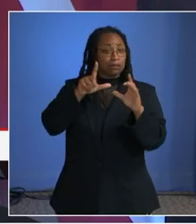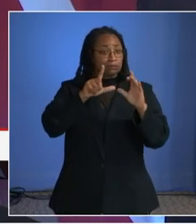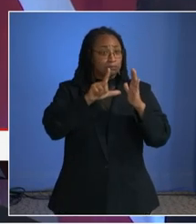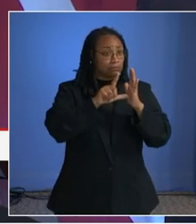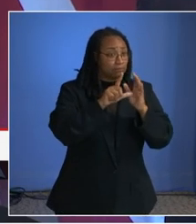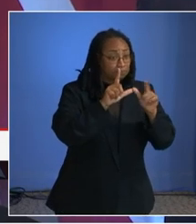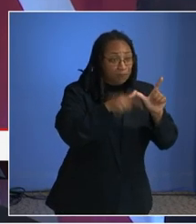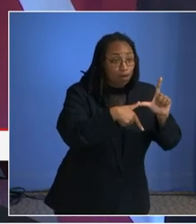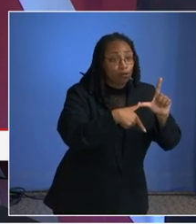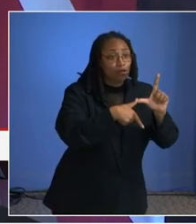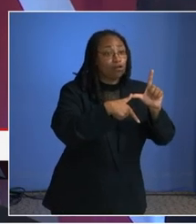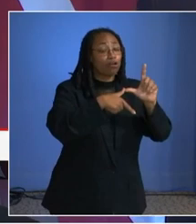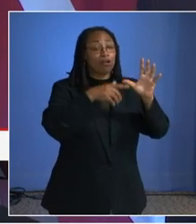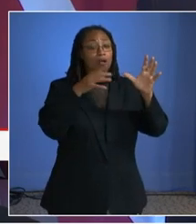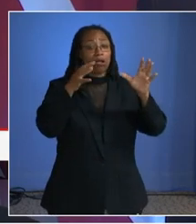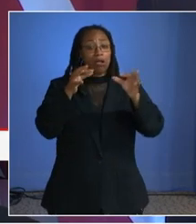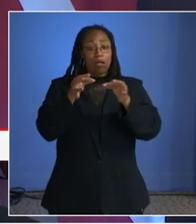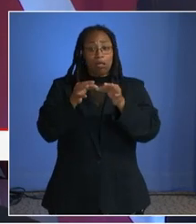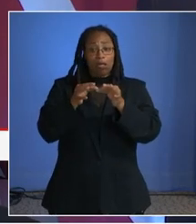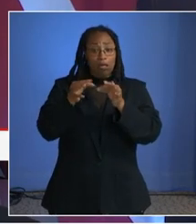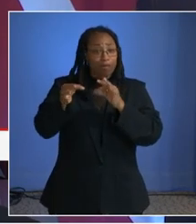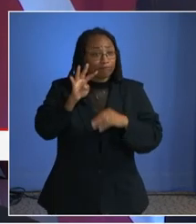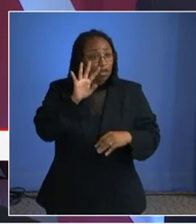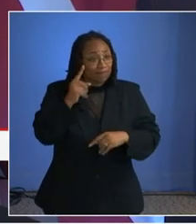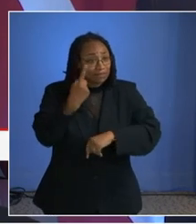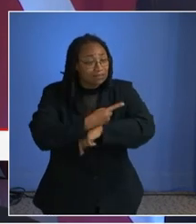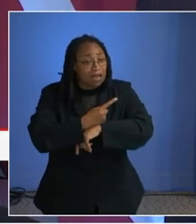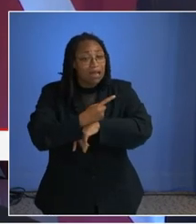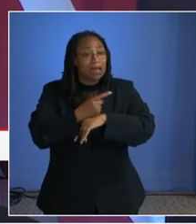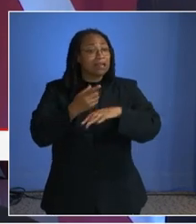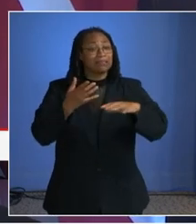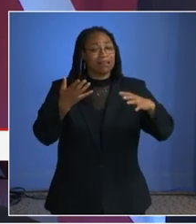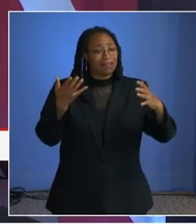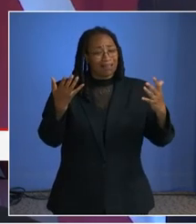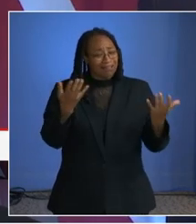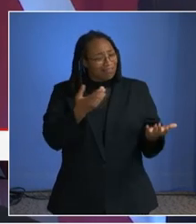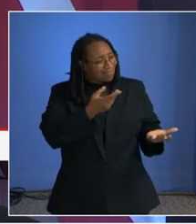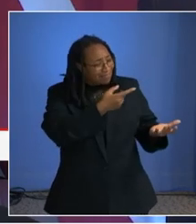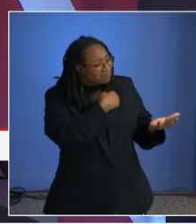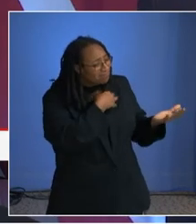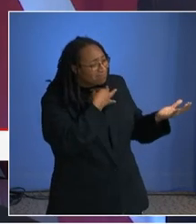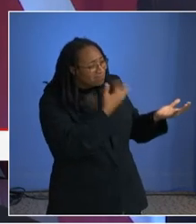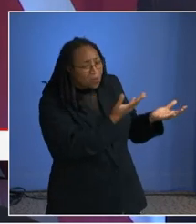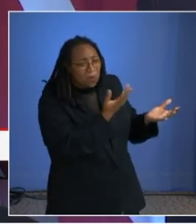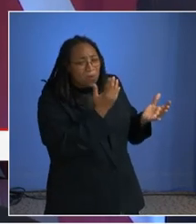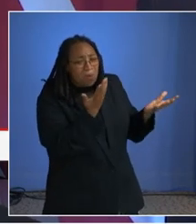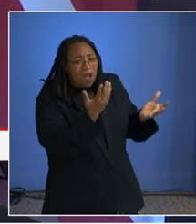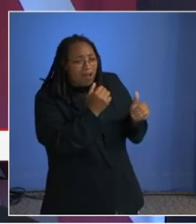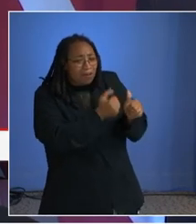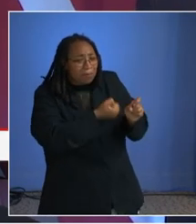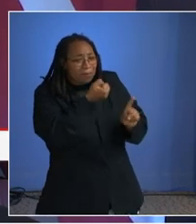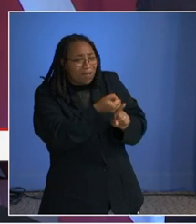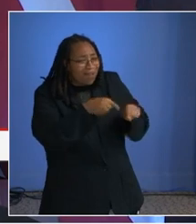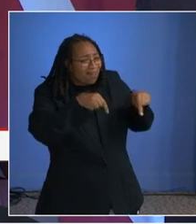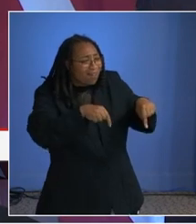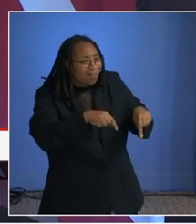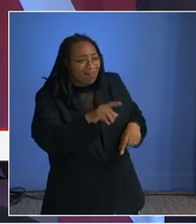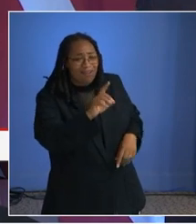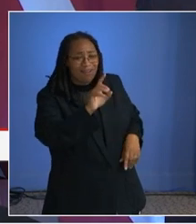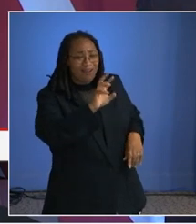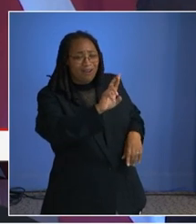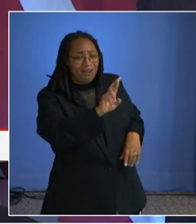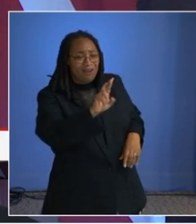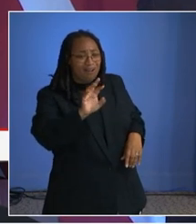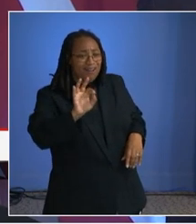the RFK bill is right now? Is that going to get to the floor? We certainly hope so. I know that that is Chairman Comer's great expectation, that